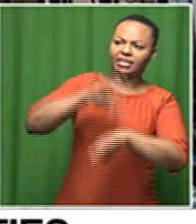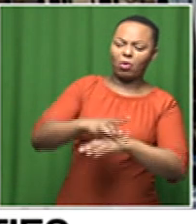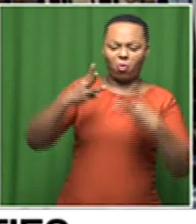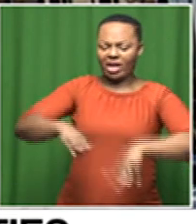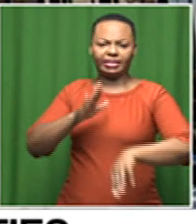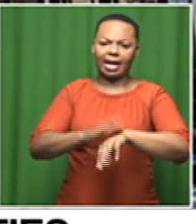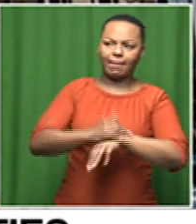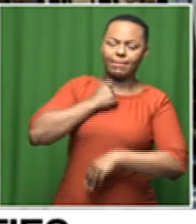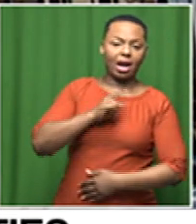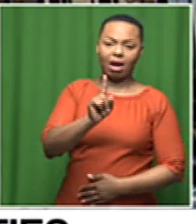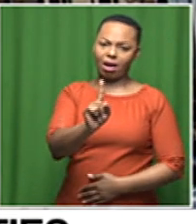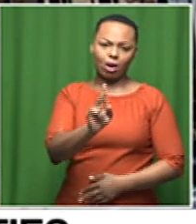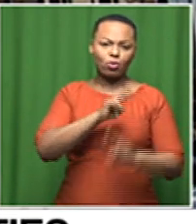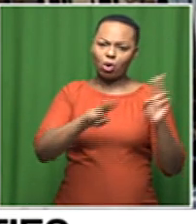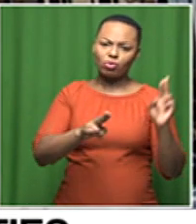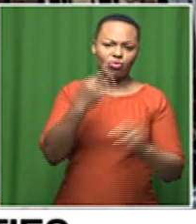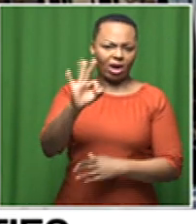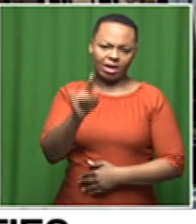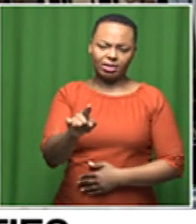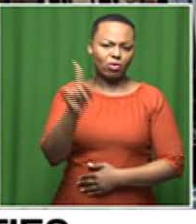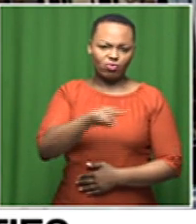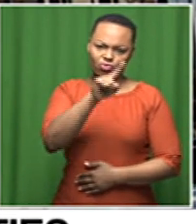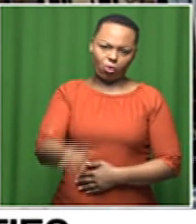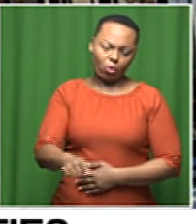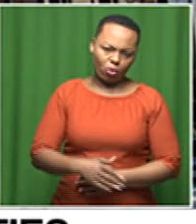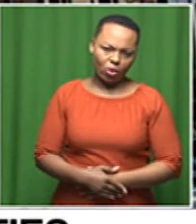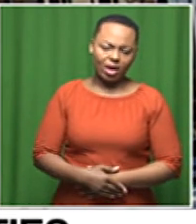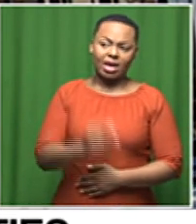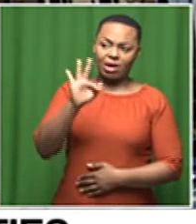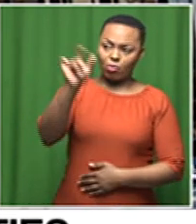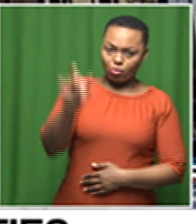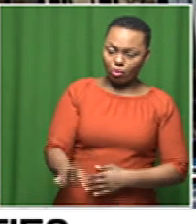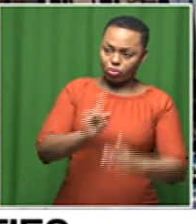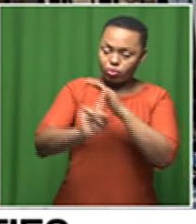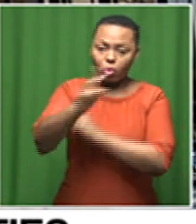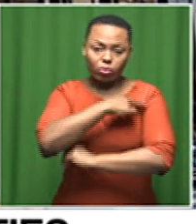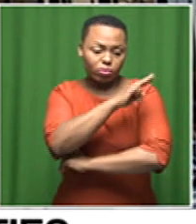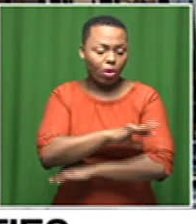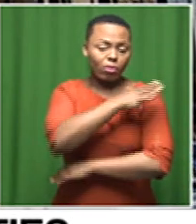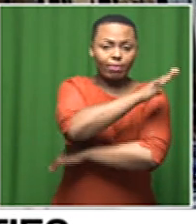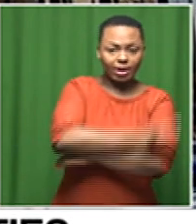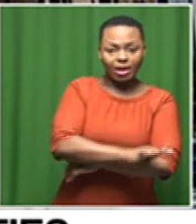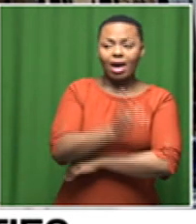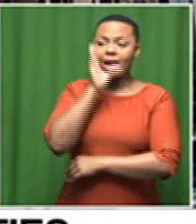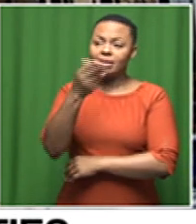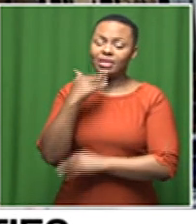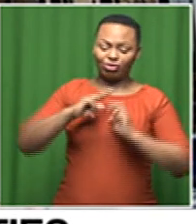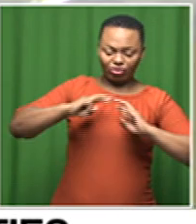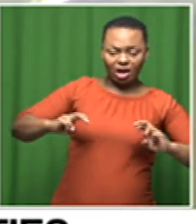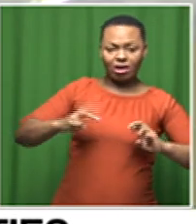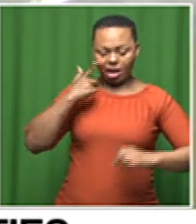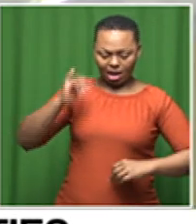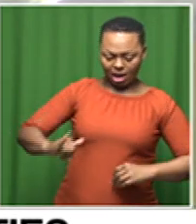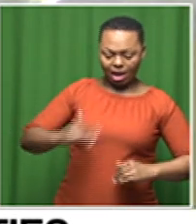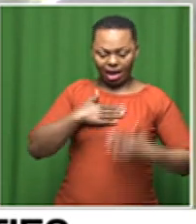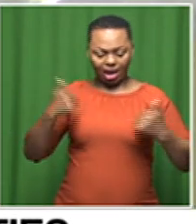time. That is unfortunate and that is wrong. We should be able to make time. So practically speaking, in terms of what's going on in our